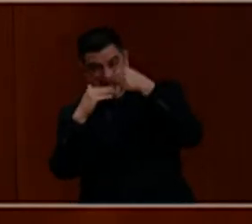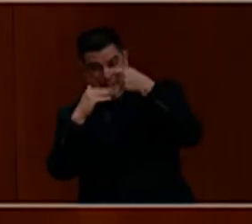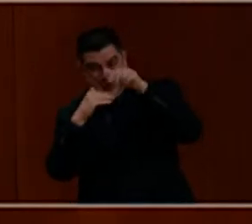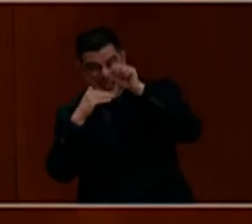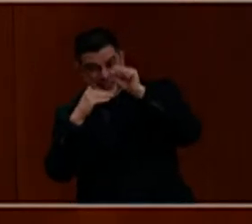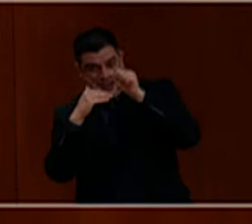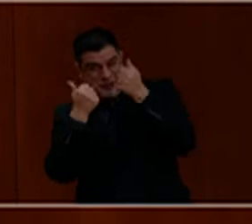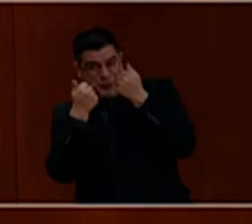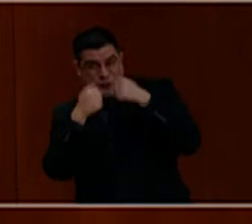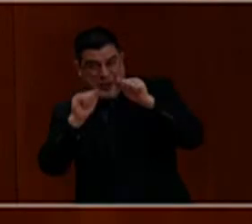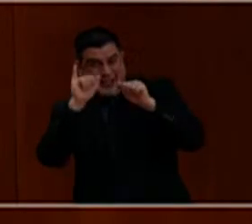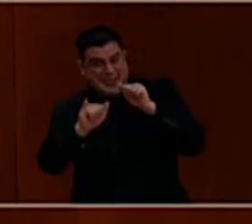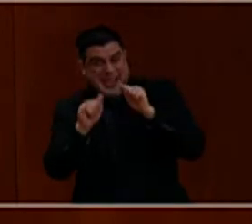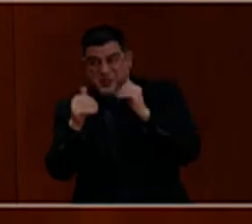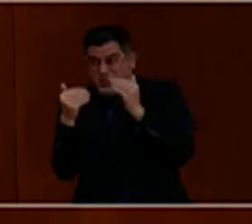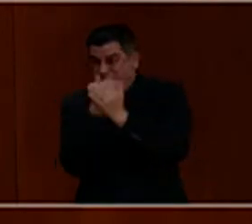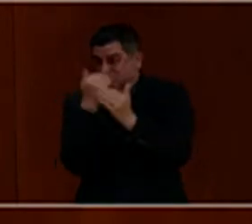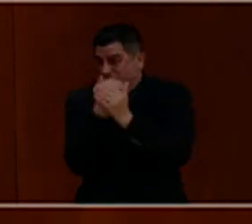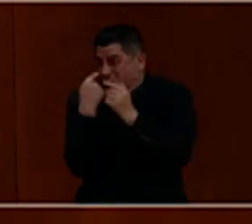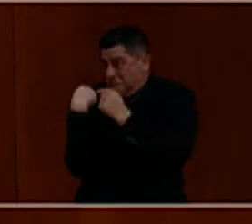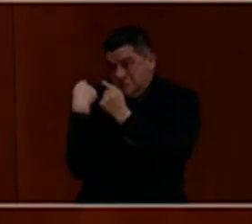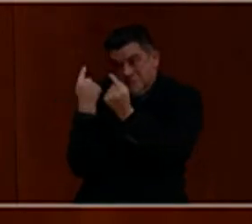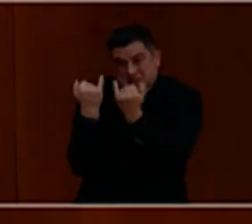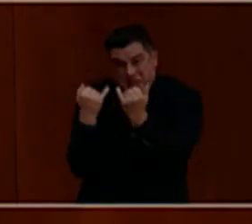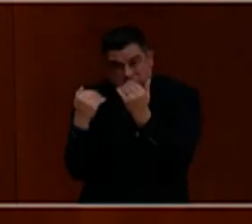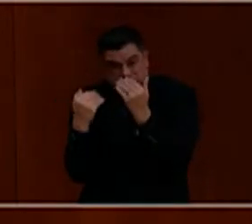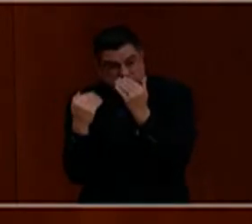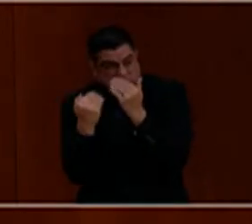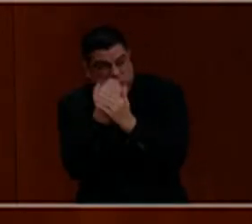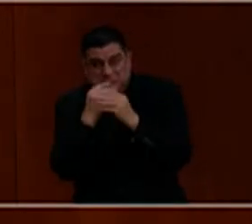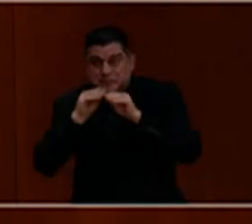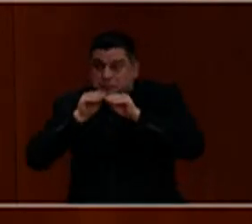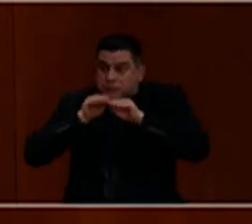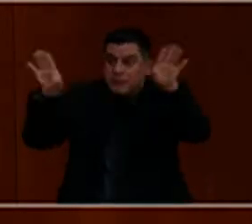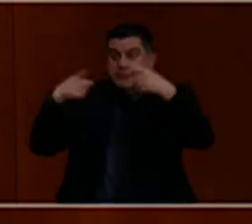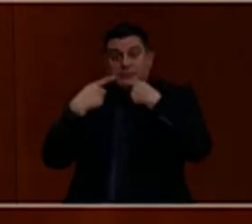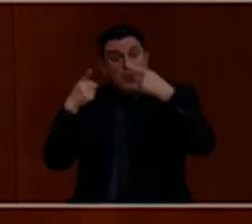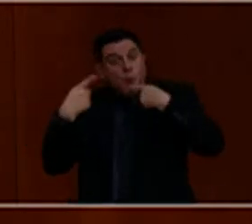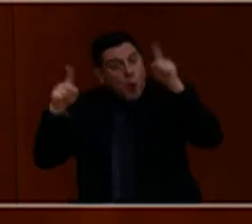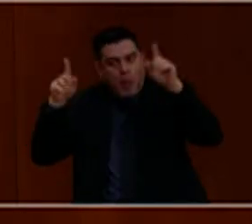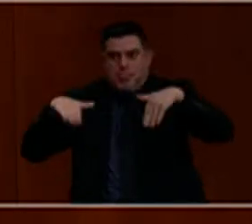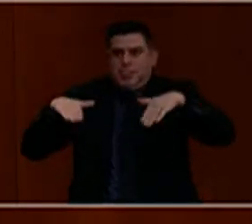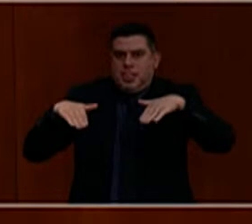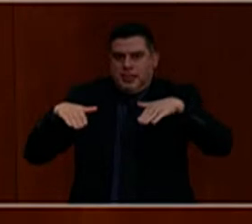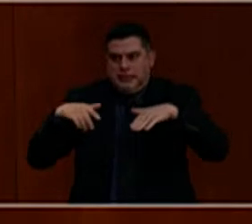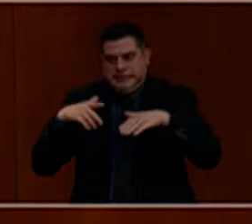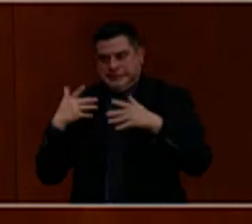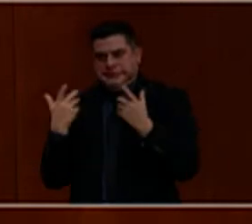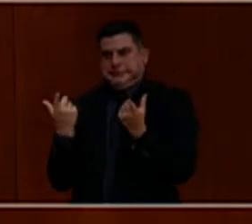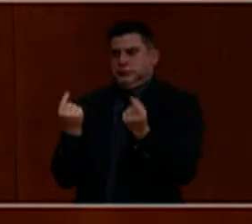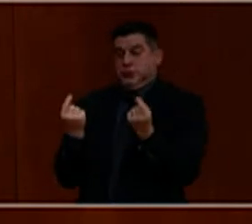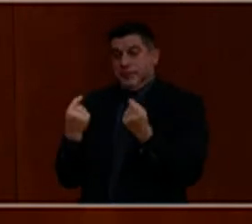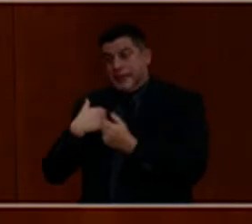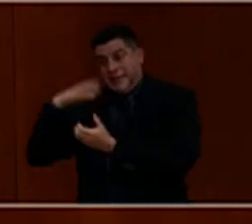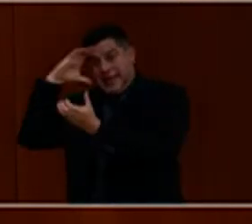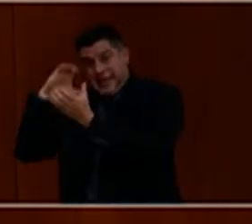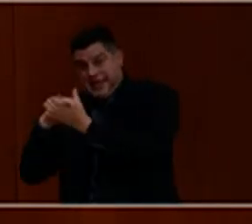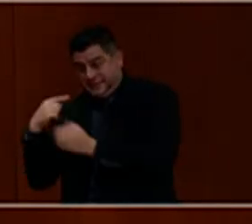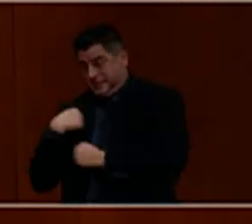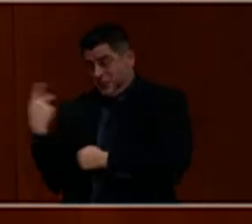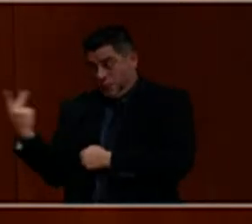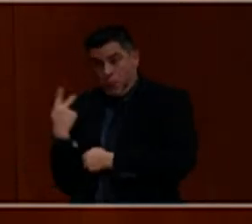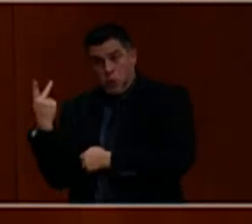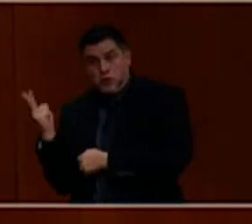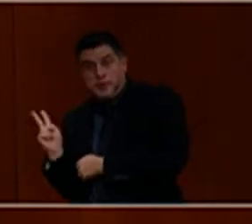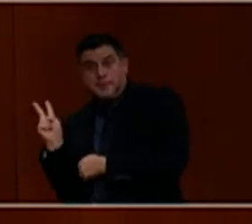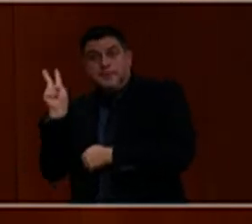One Blood bus in Panama City. So she received the plasma at 7 o'clock in